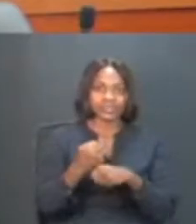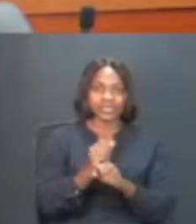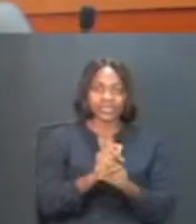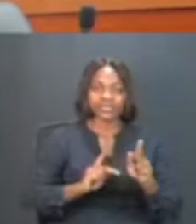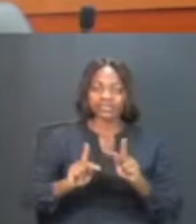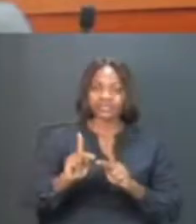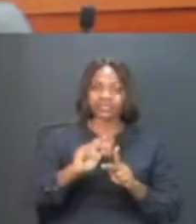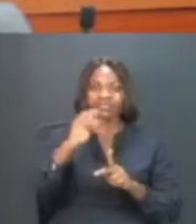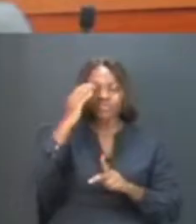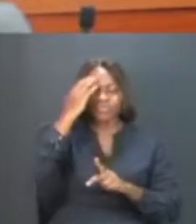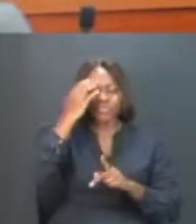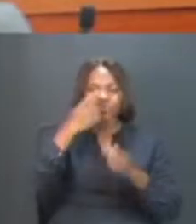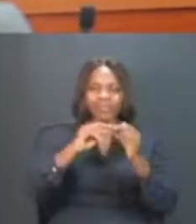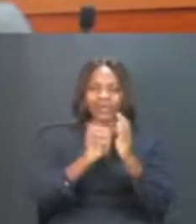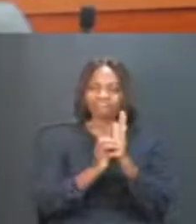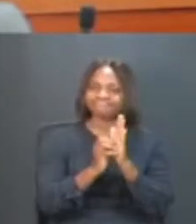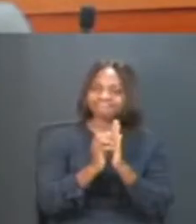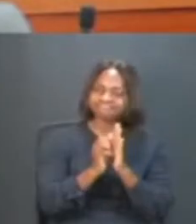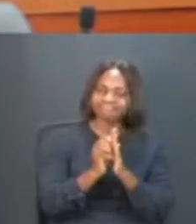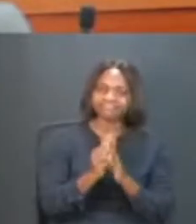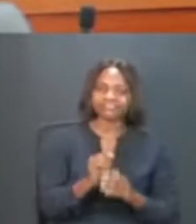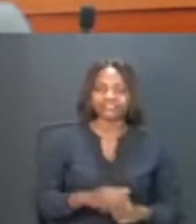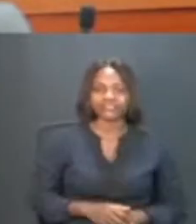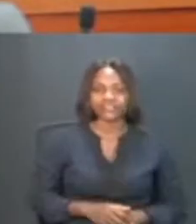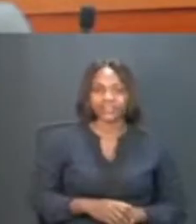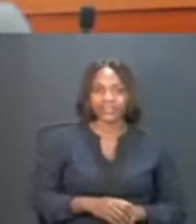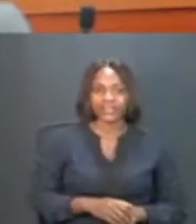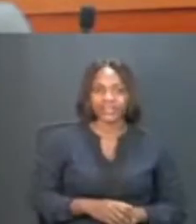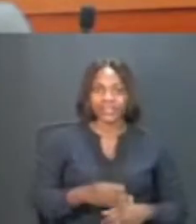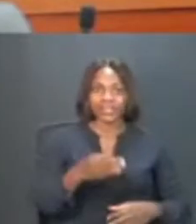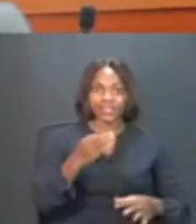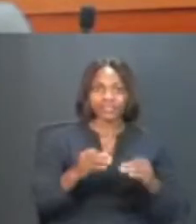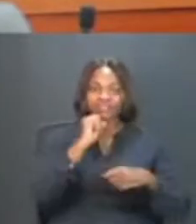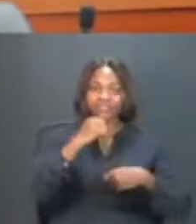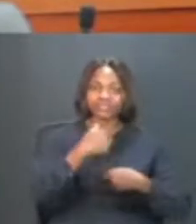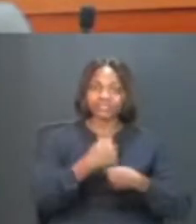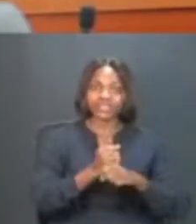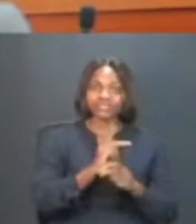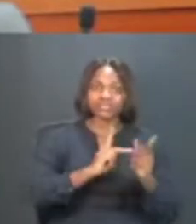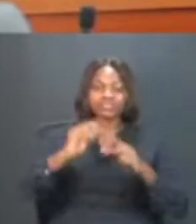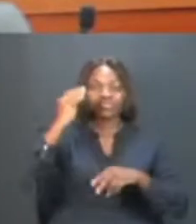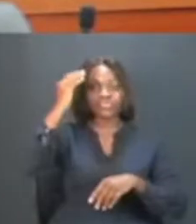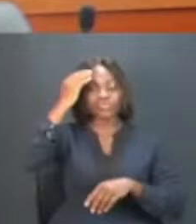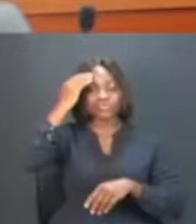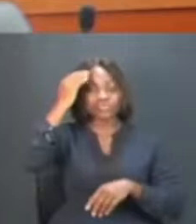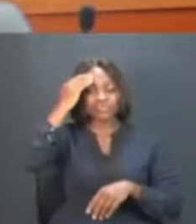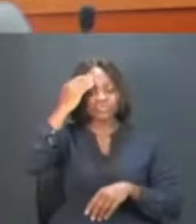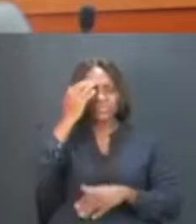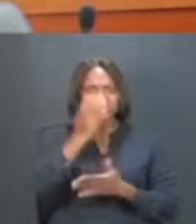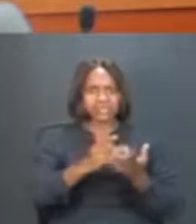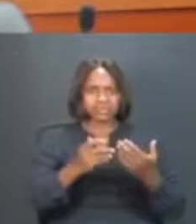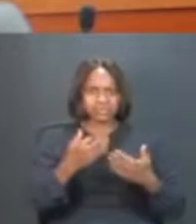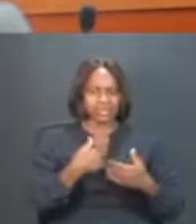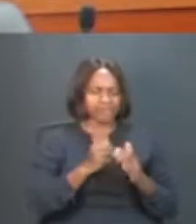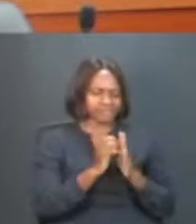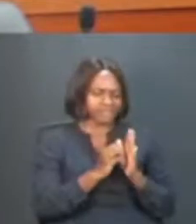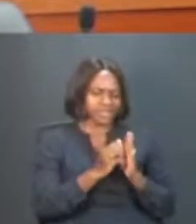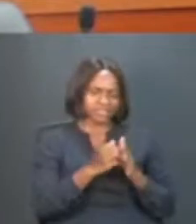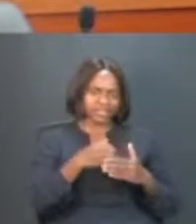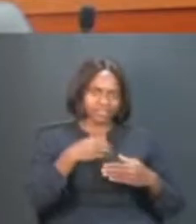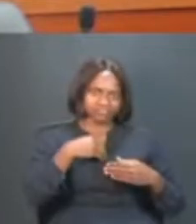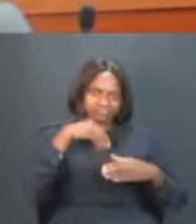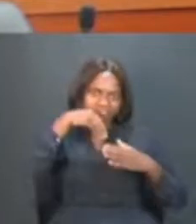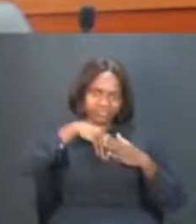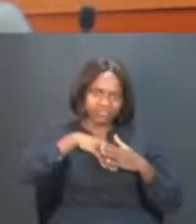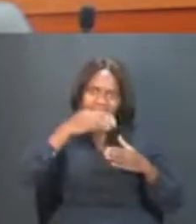canker. Promotion is so important because if we don't create awareness, people may be carrying cancers without even knowing. And